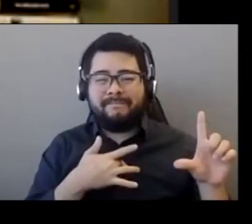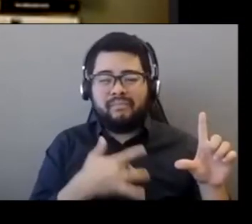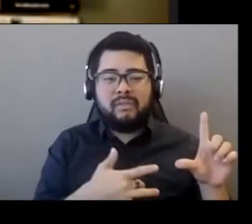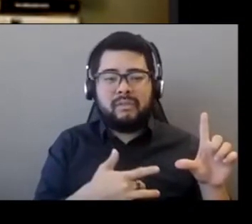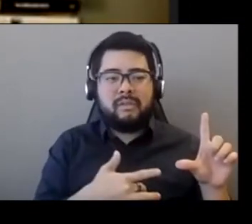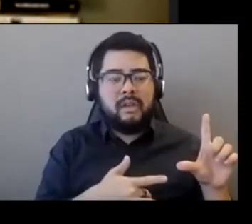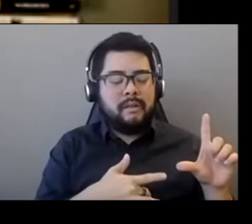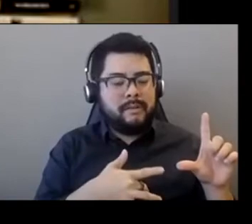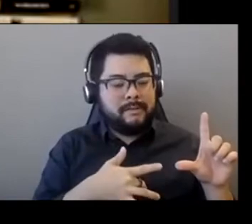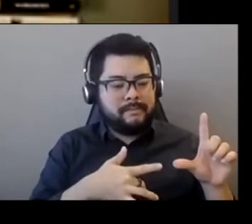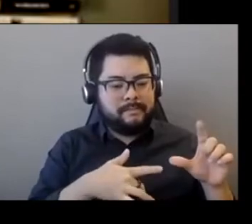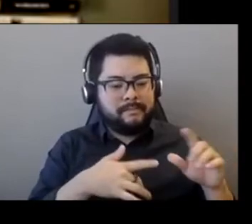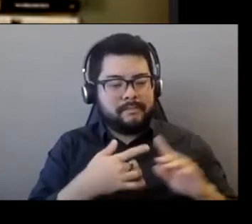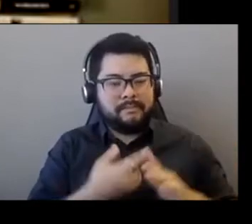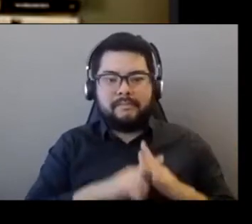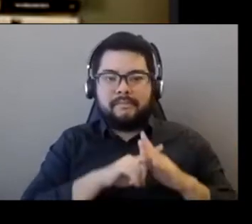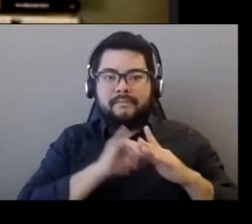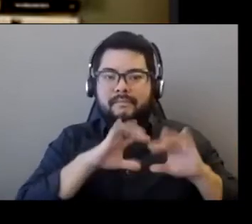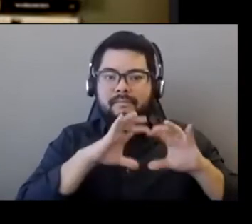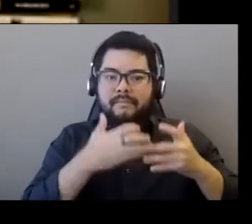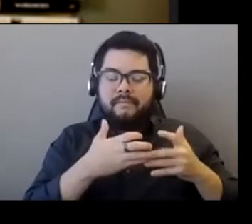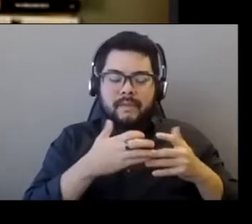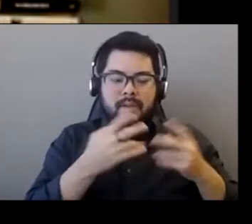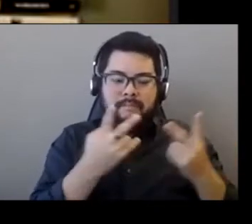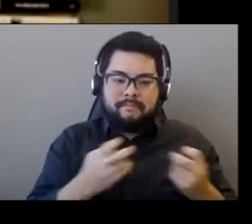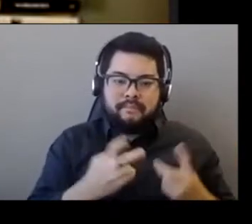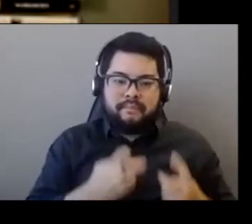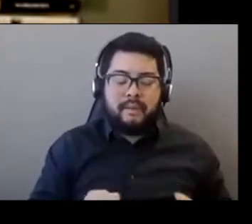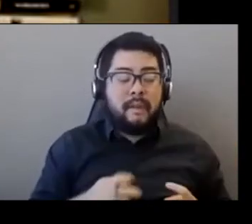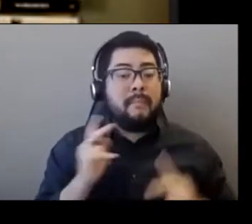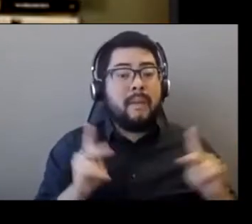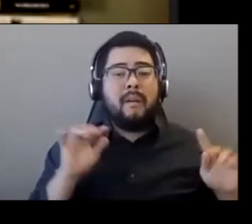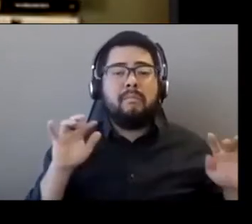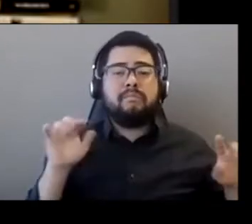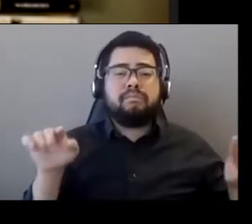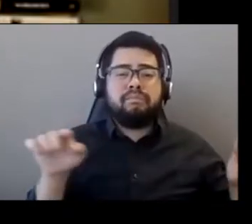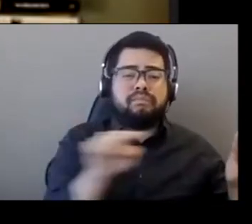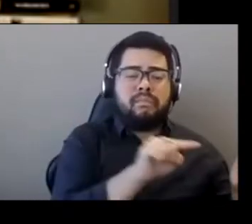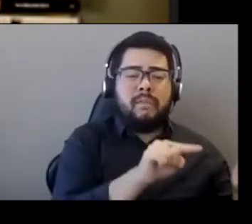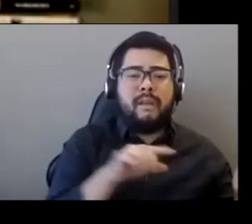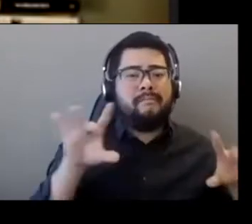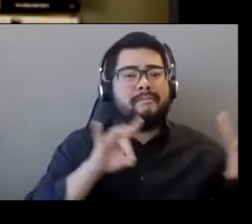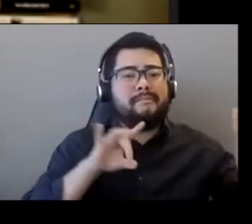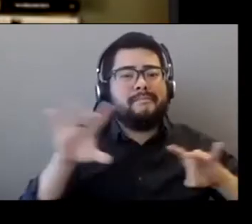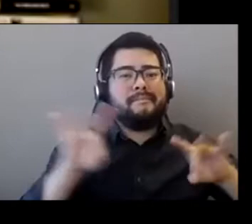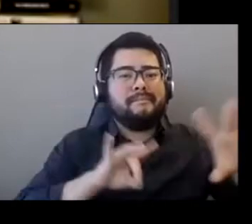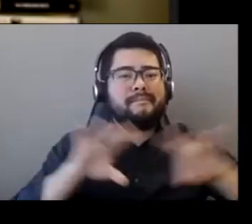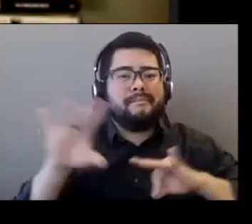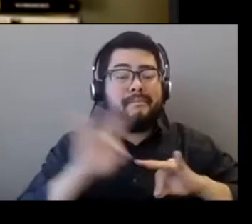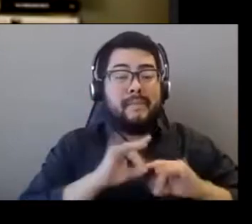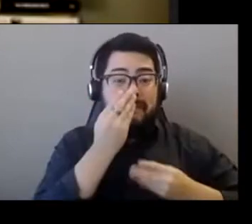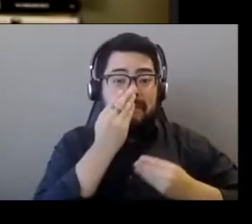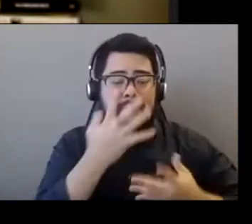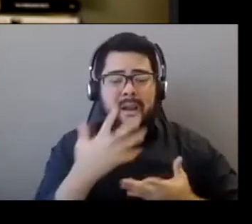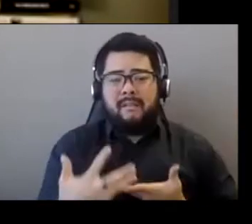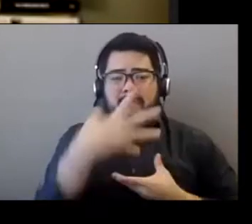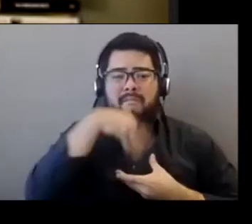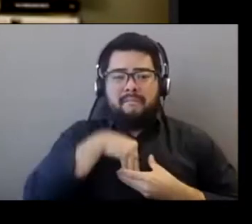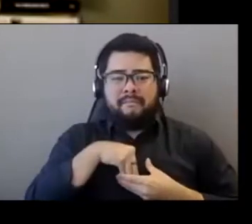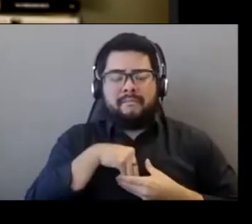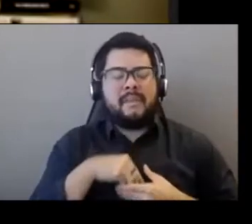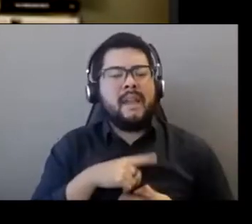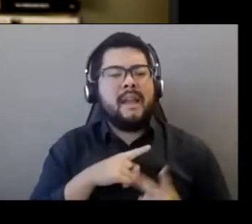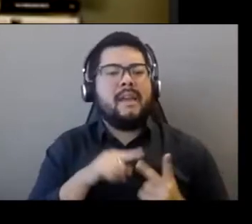into this arena, absorbs from people their contradictory consciousness. And then he uses a word which